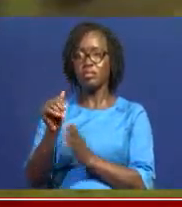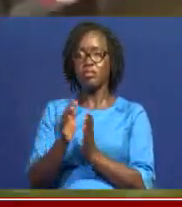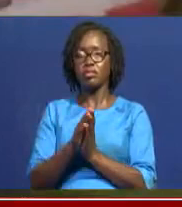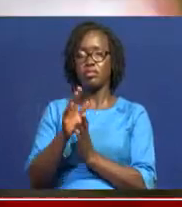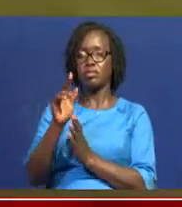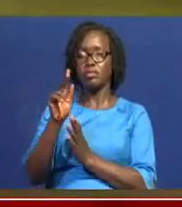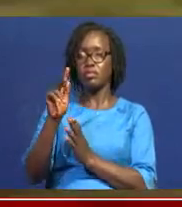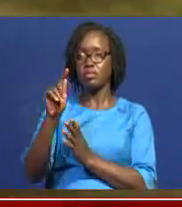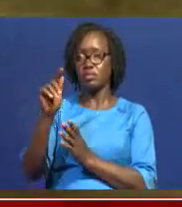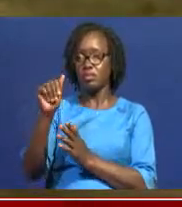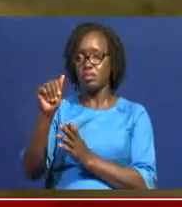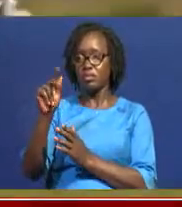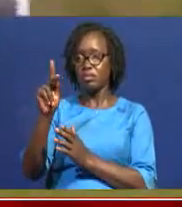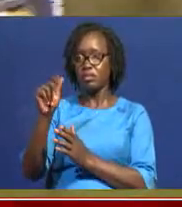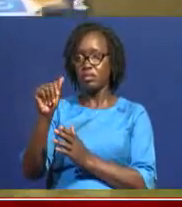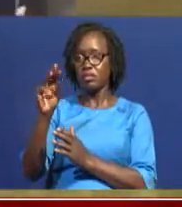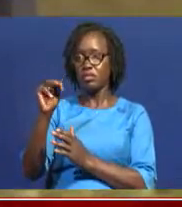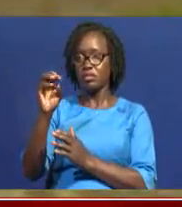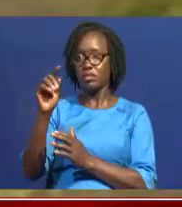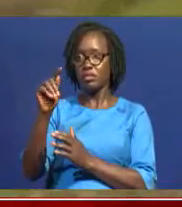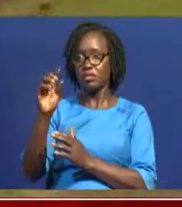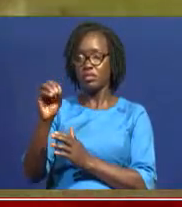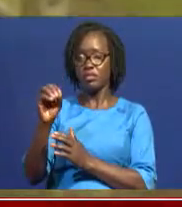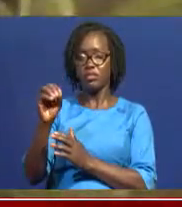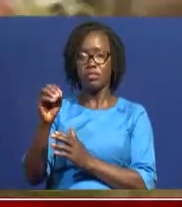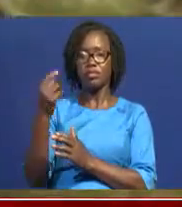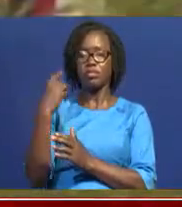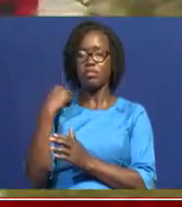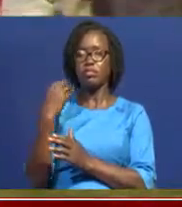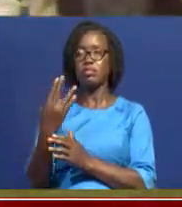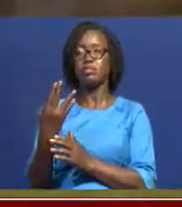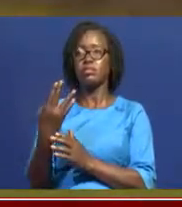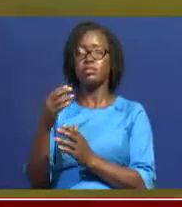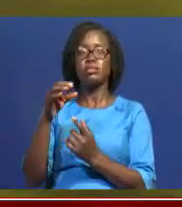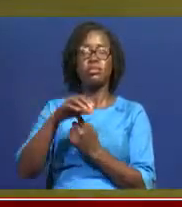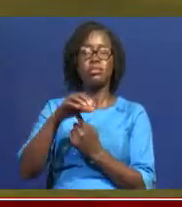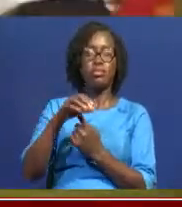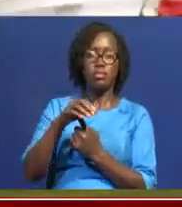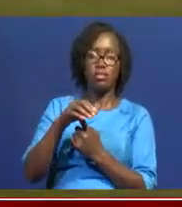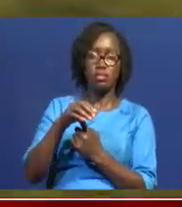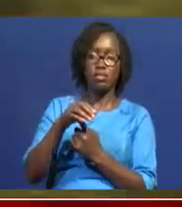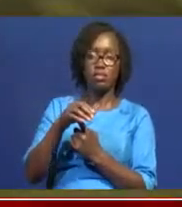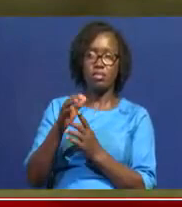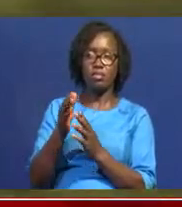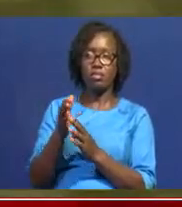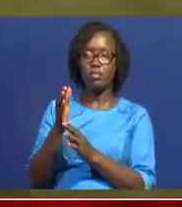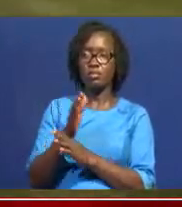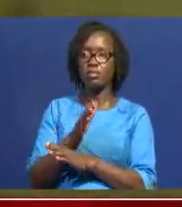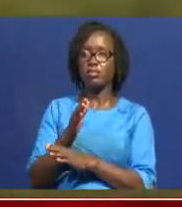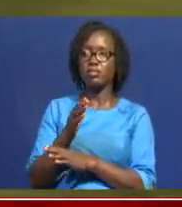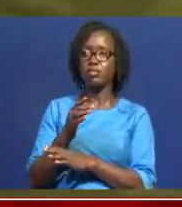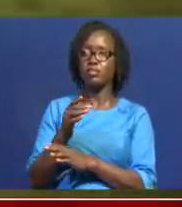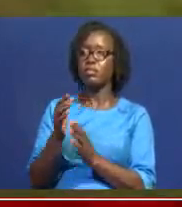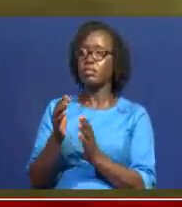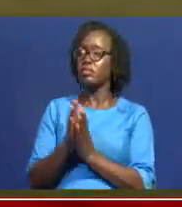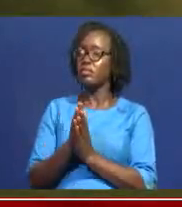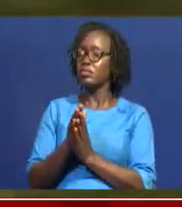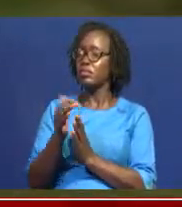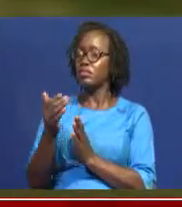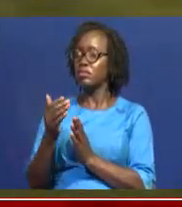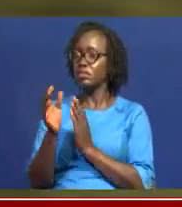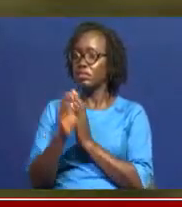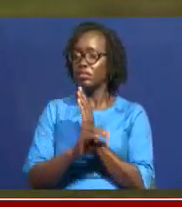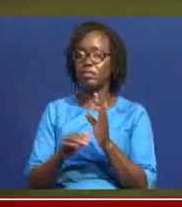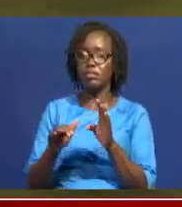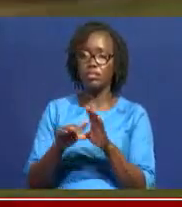Kasuta. Ogier currently sits in fourth in the championship behind Belgium's Thierry Neuville, Britain's Elfin Evans, and fellow countryman Adrian